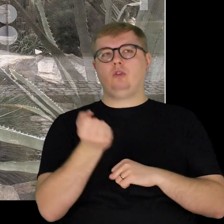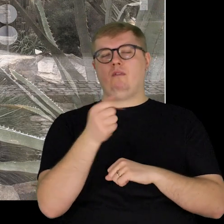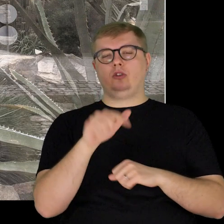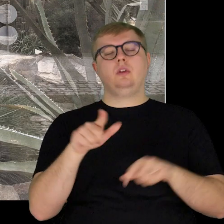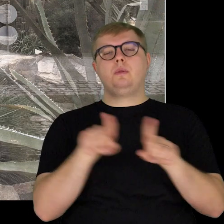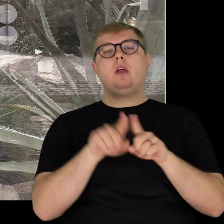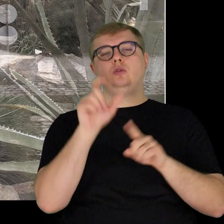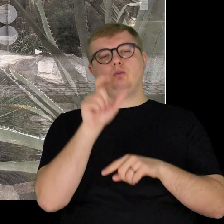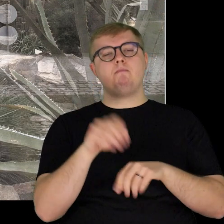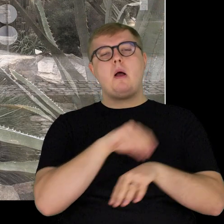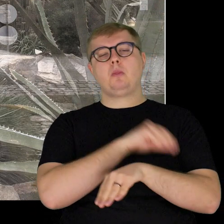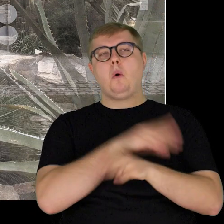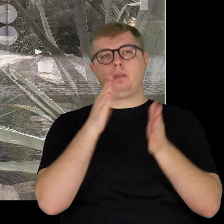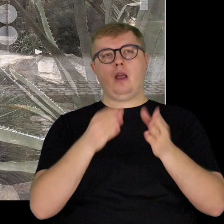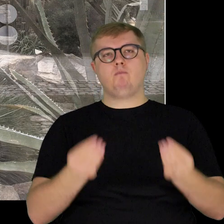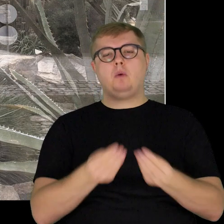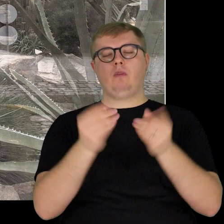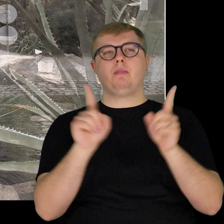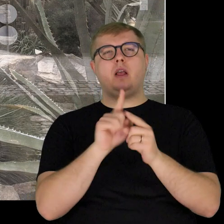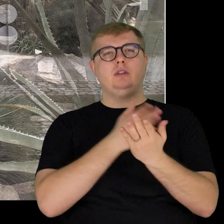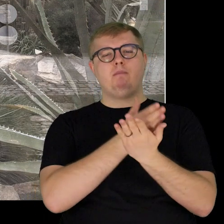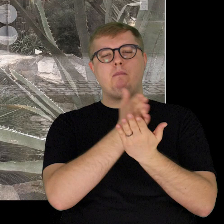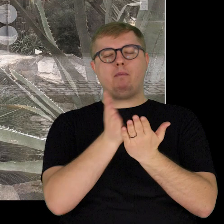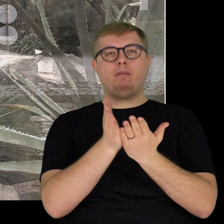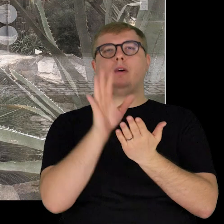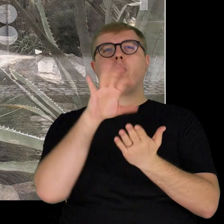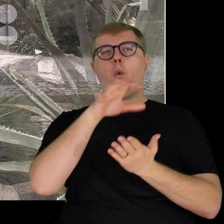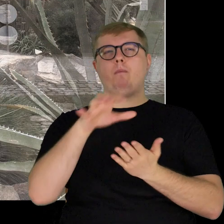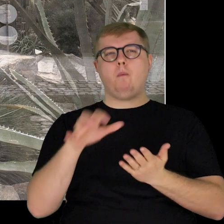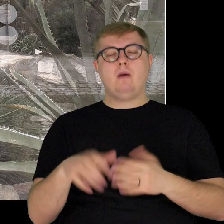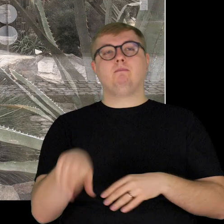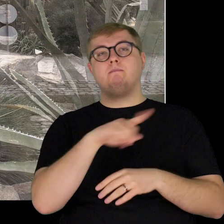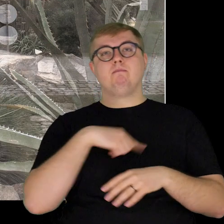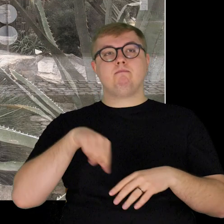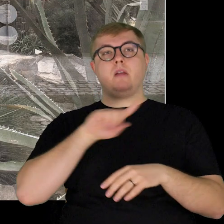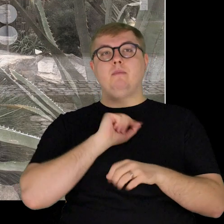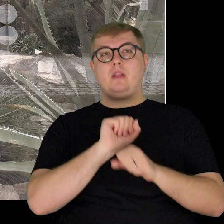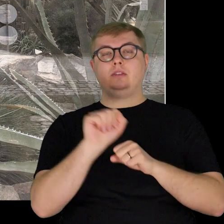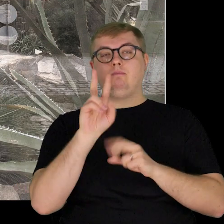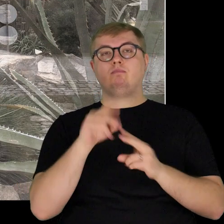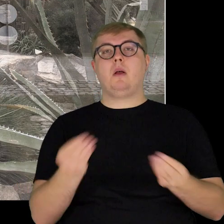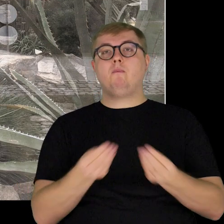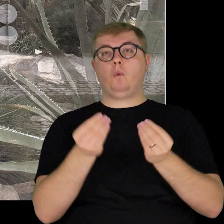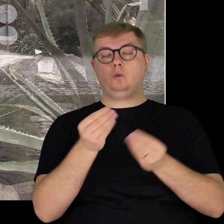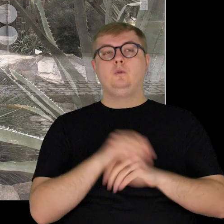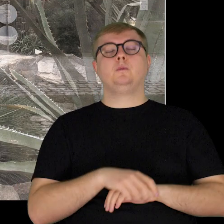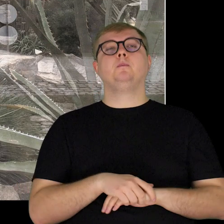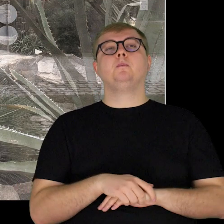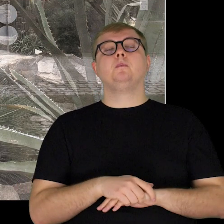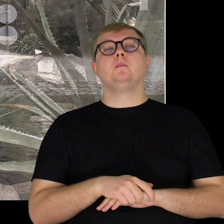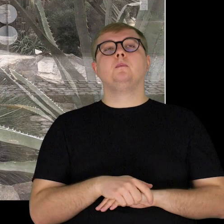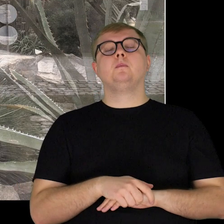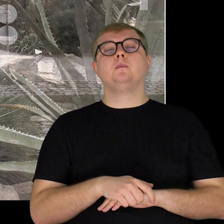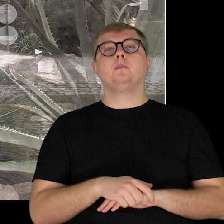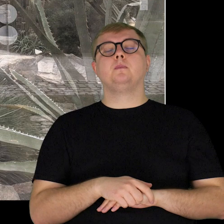within this interdisciplinary constellation that we are forming. And then I will do that, and then I will hand over to Jamie